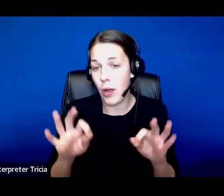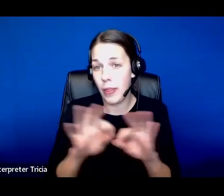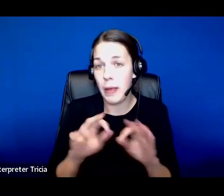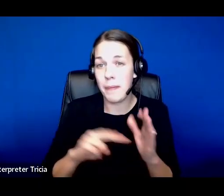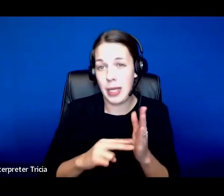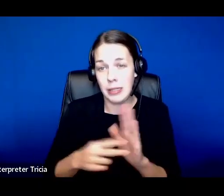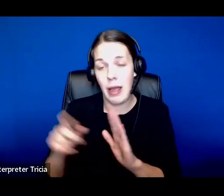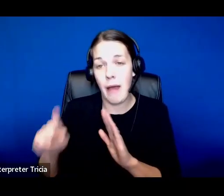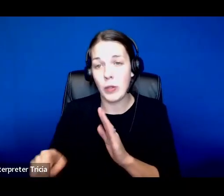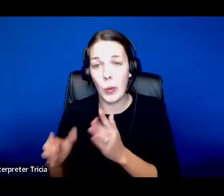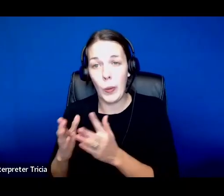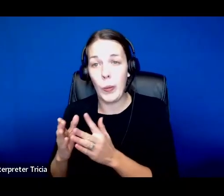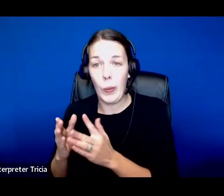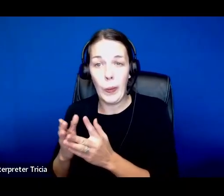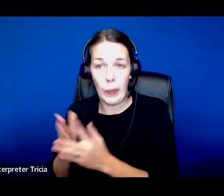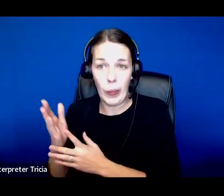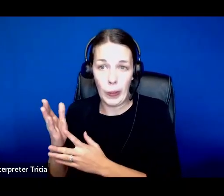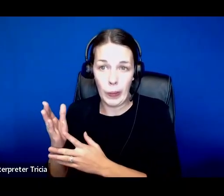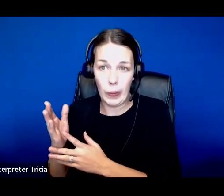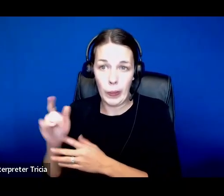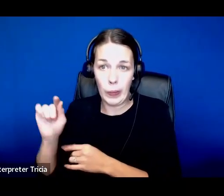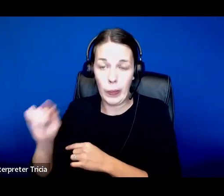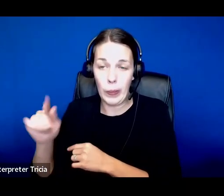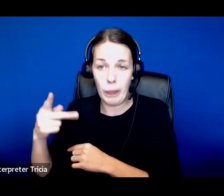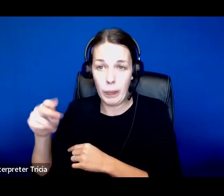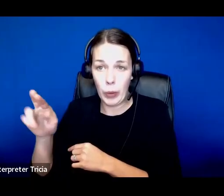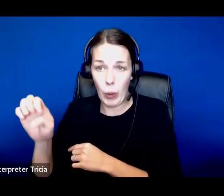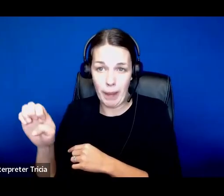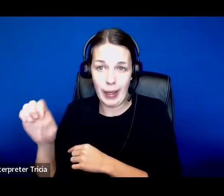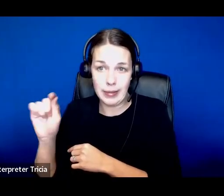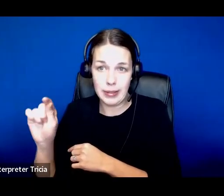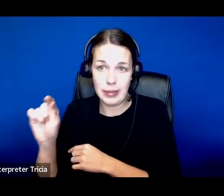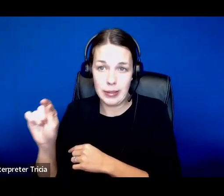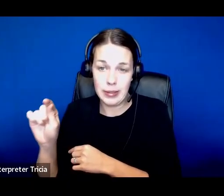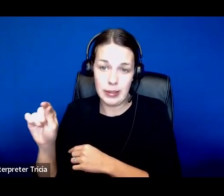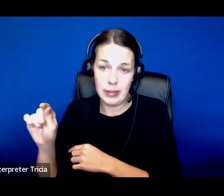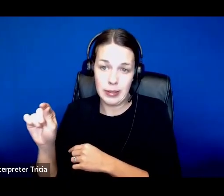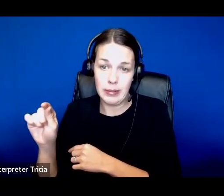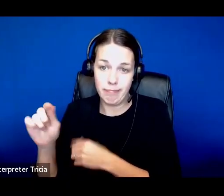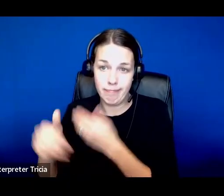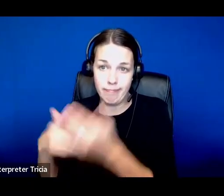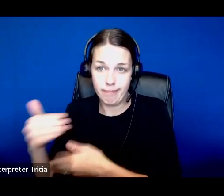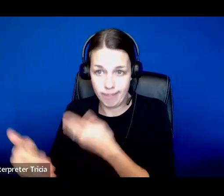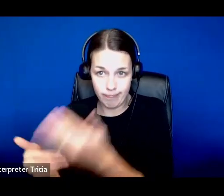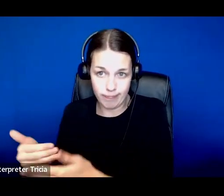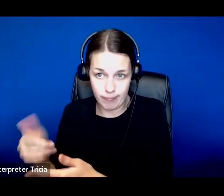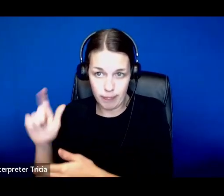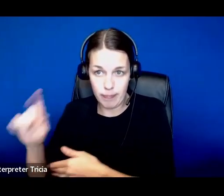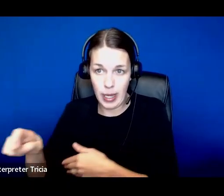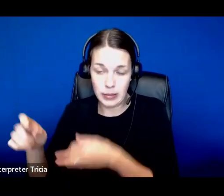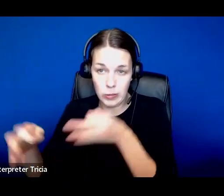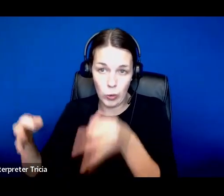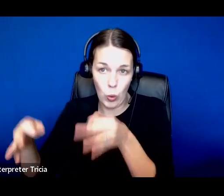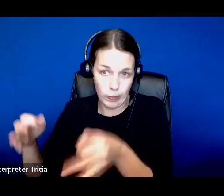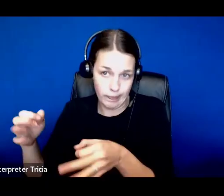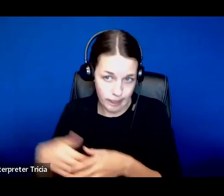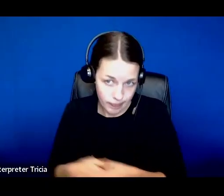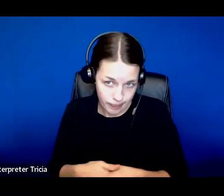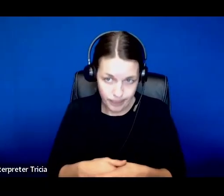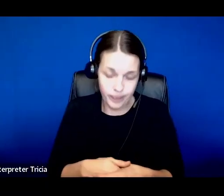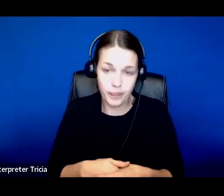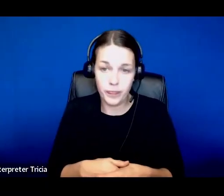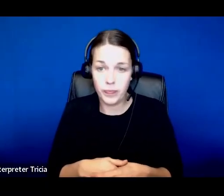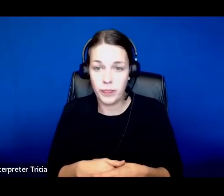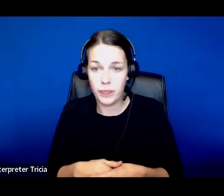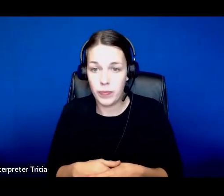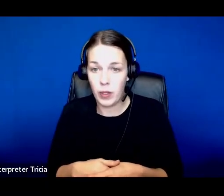go, that those assets are part of your probate estate, and that probate estate needs to go through probate court to go